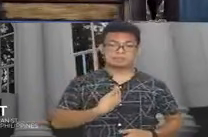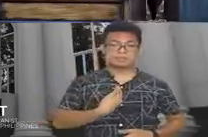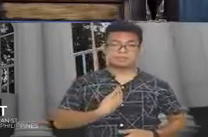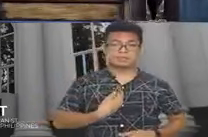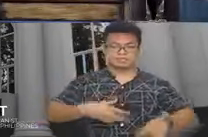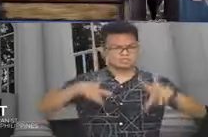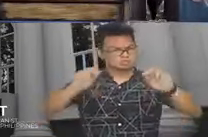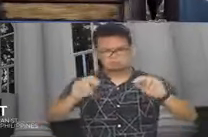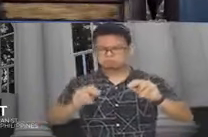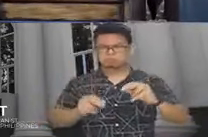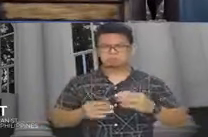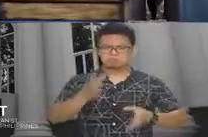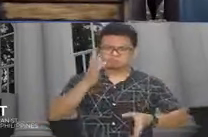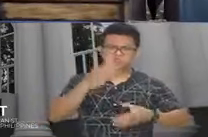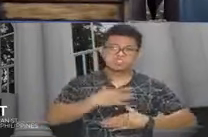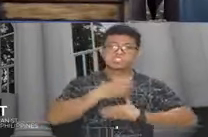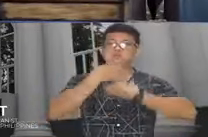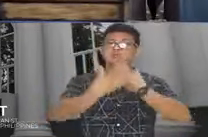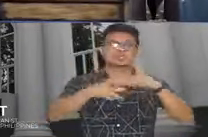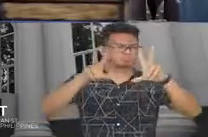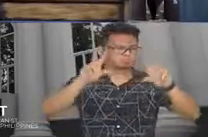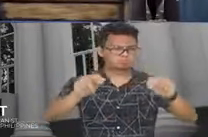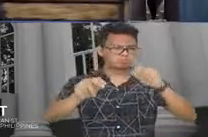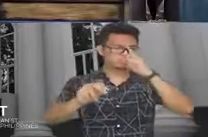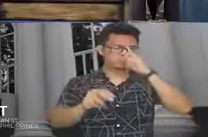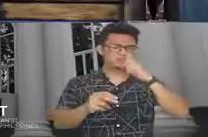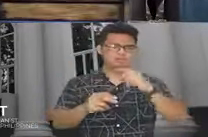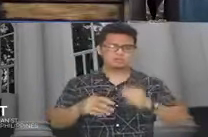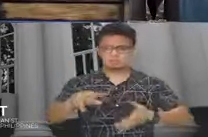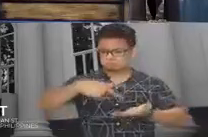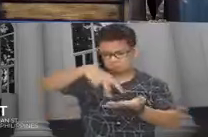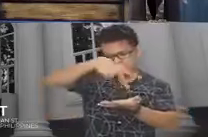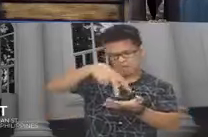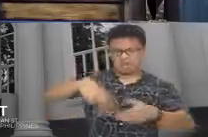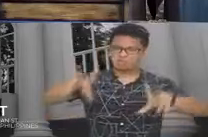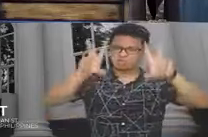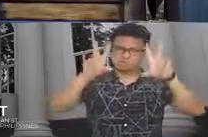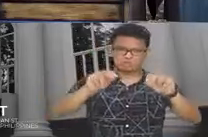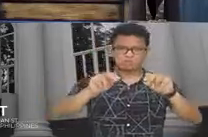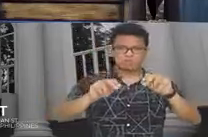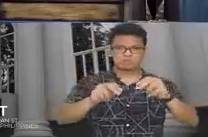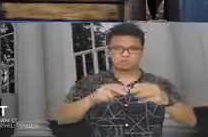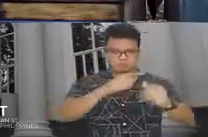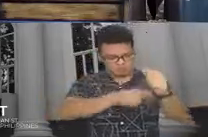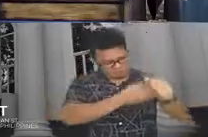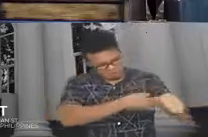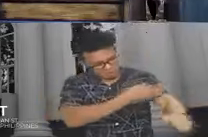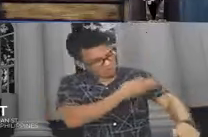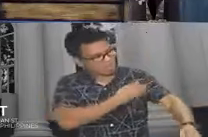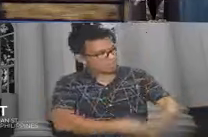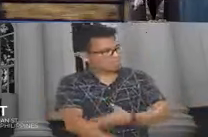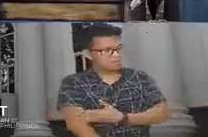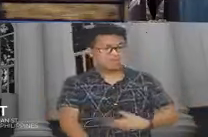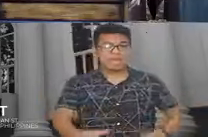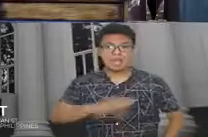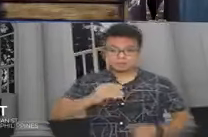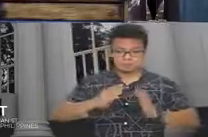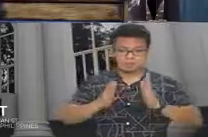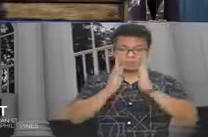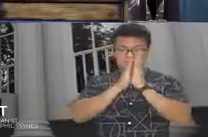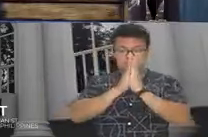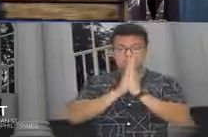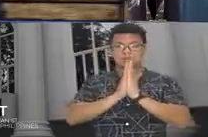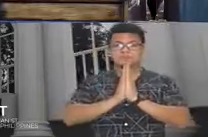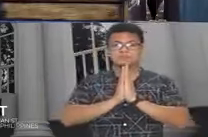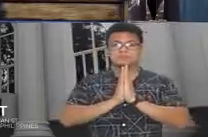No screaming, no shouting, no dancing, no cutting. They prayed as